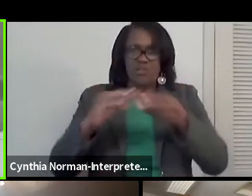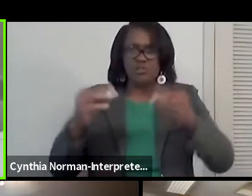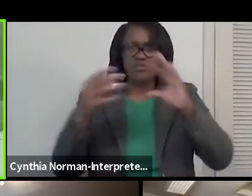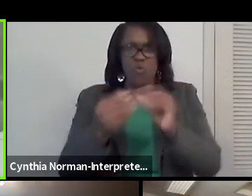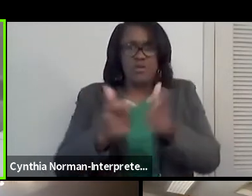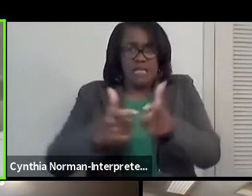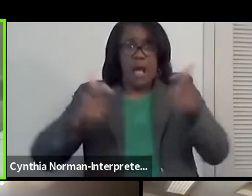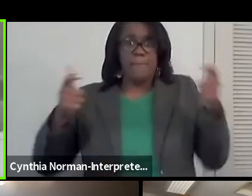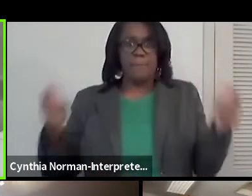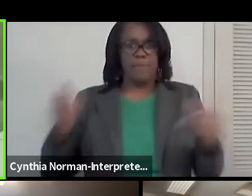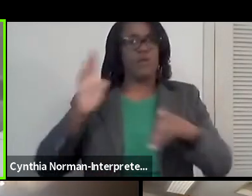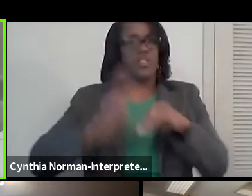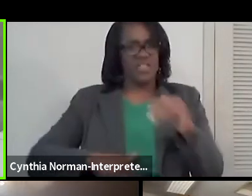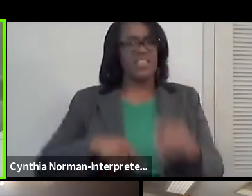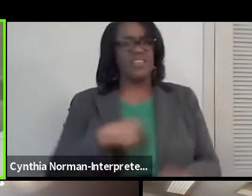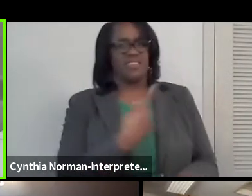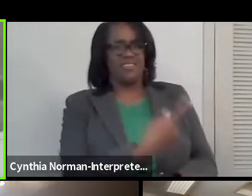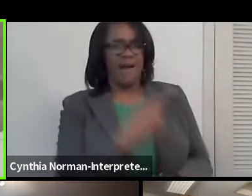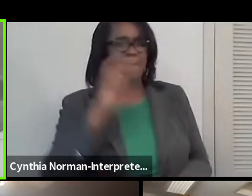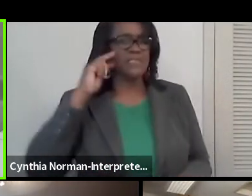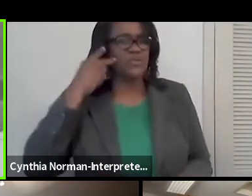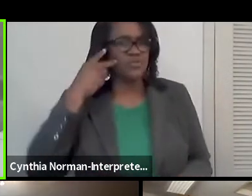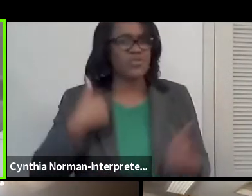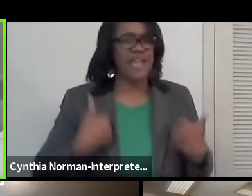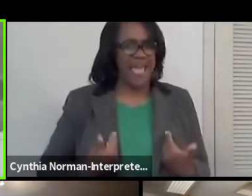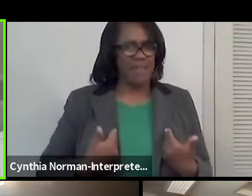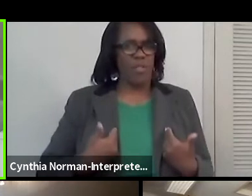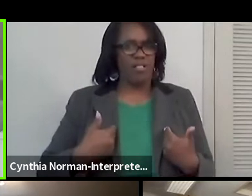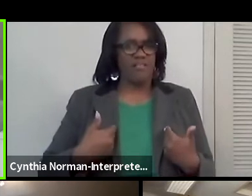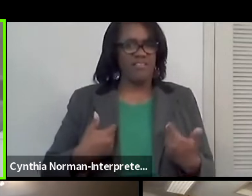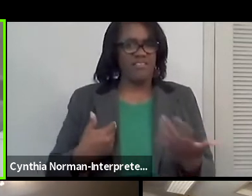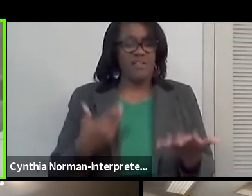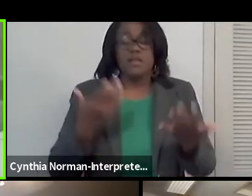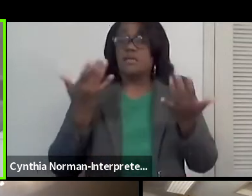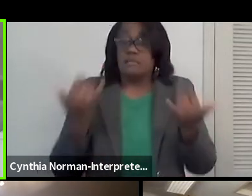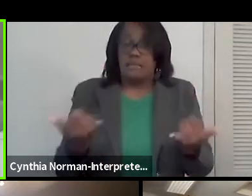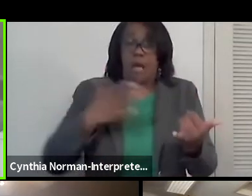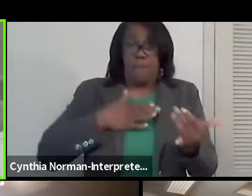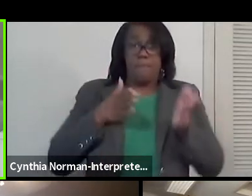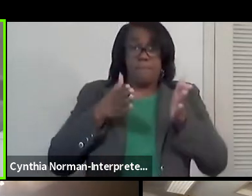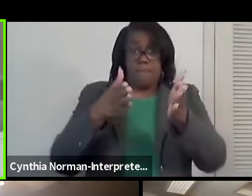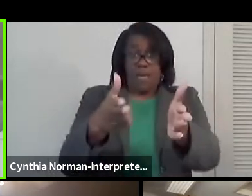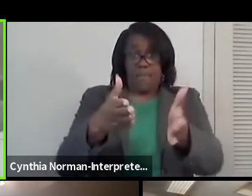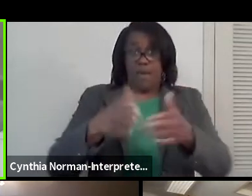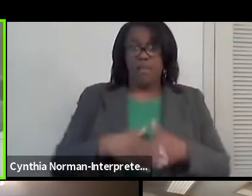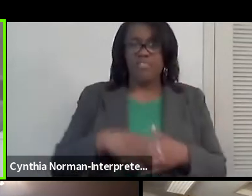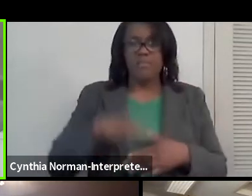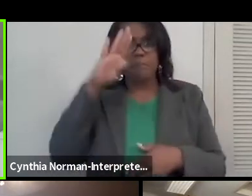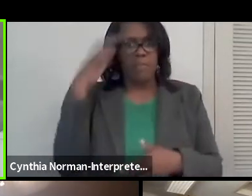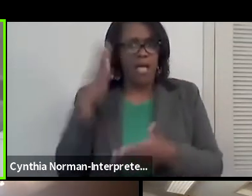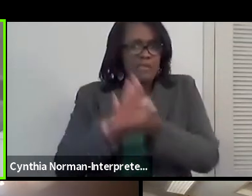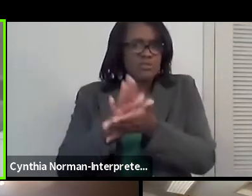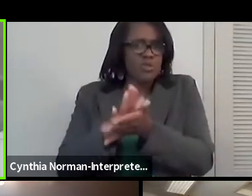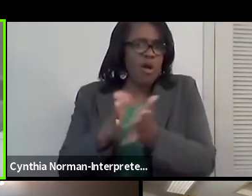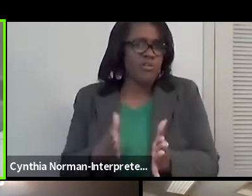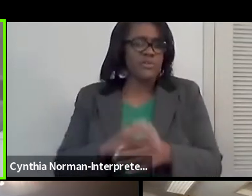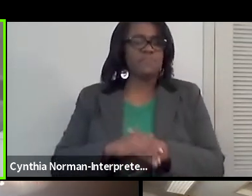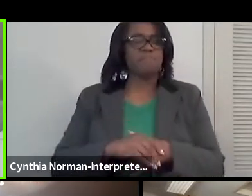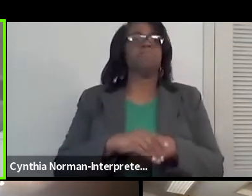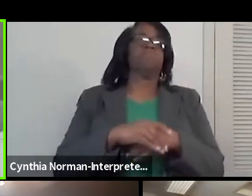bigger than just this misunderstood animal. And so for my path as a Black scholar, I feel